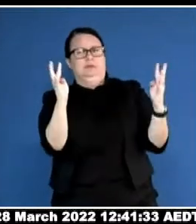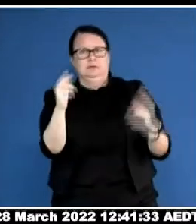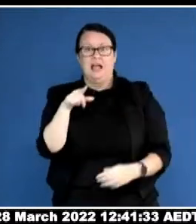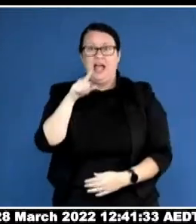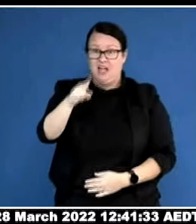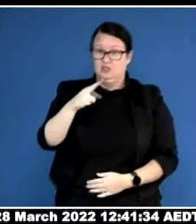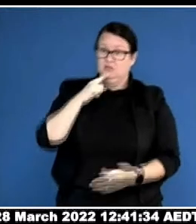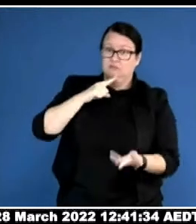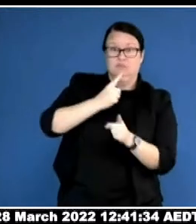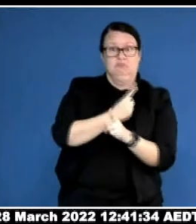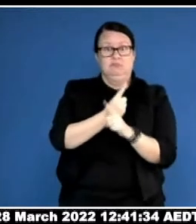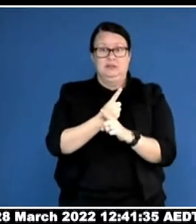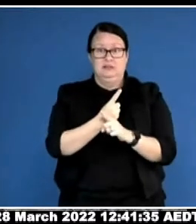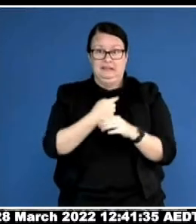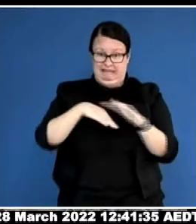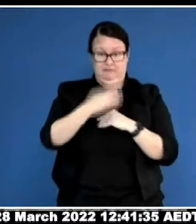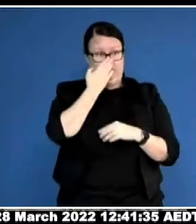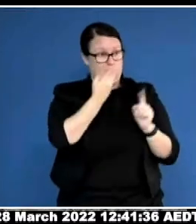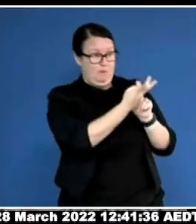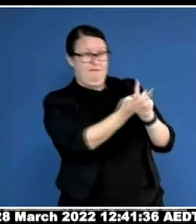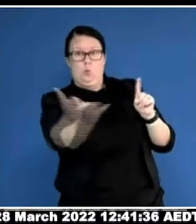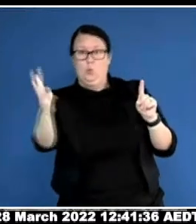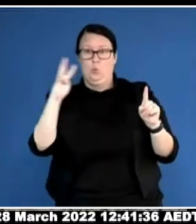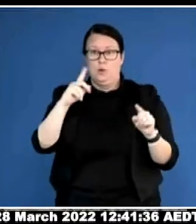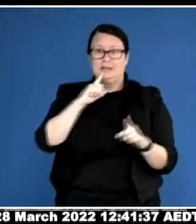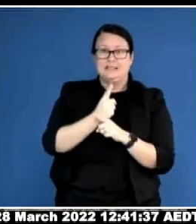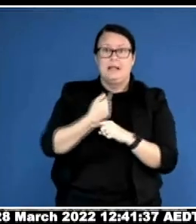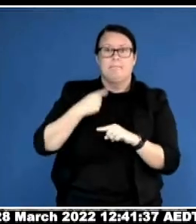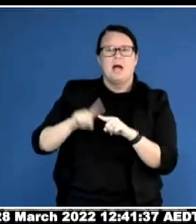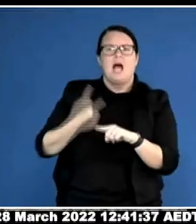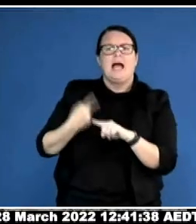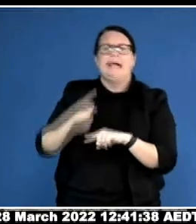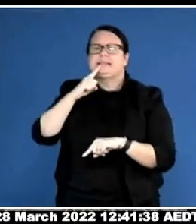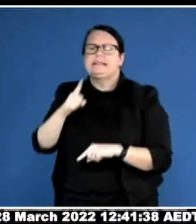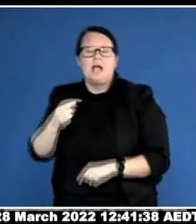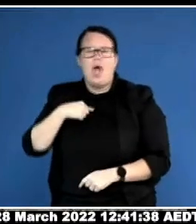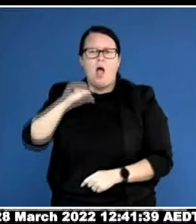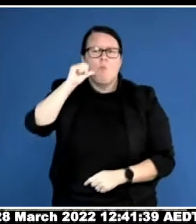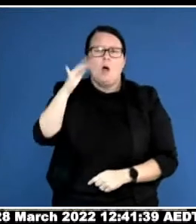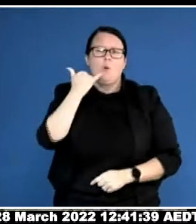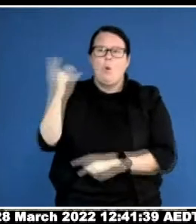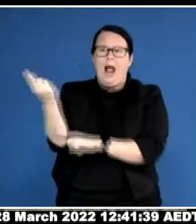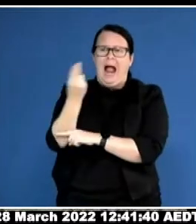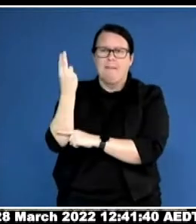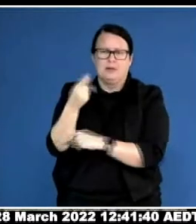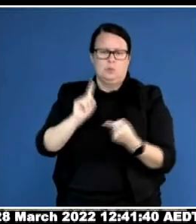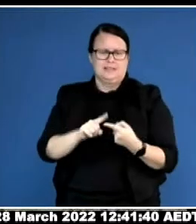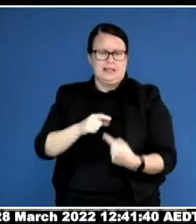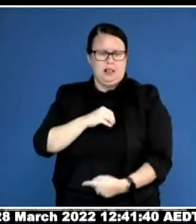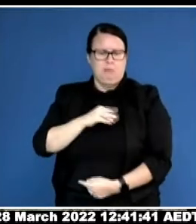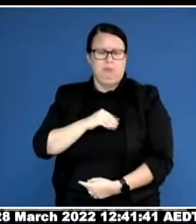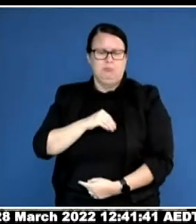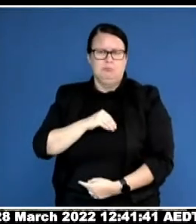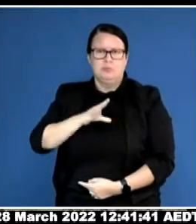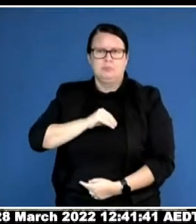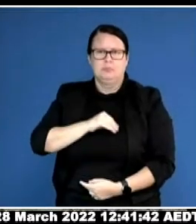that meeting and you said, this is what my ex said to me. I won't call an ambulance while you've got a heartbeat. So you disclosed that